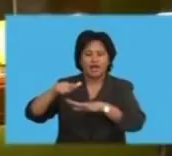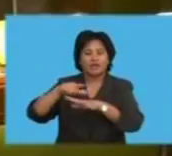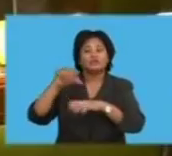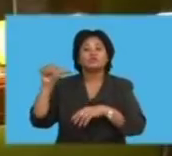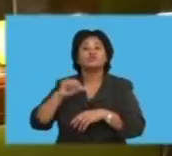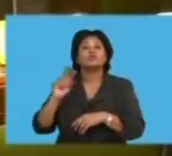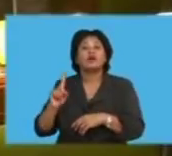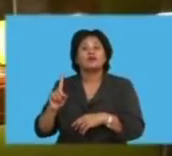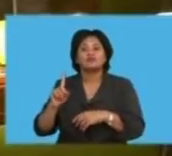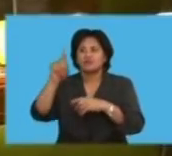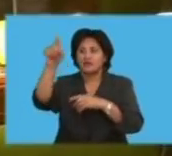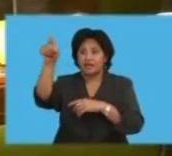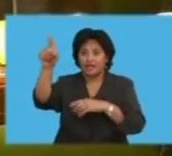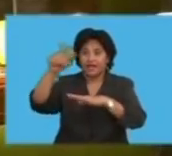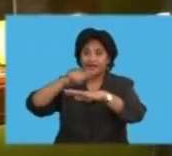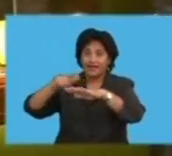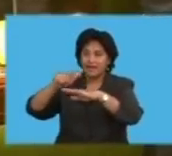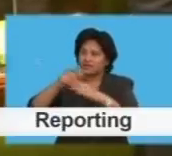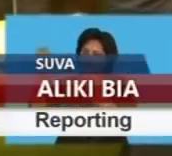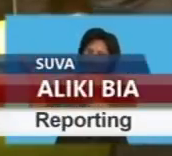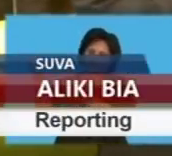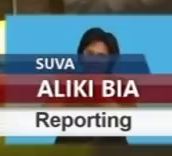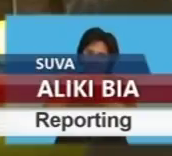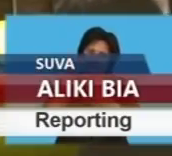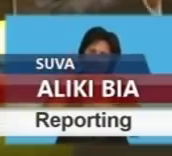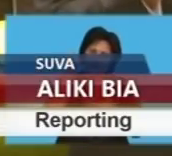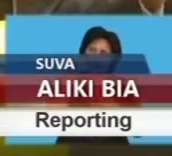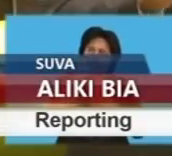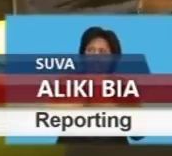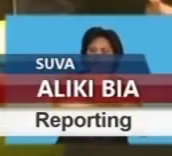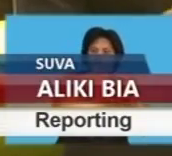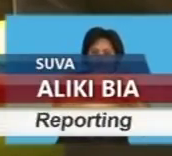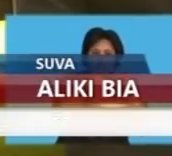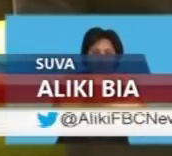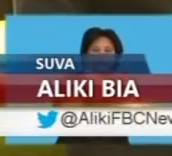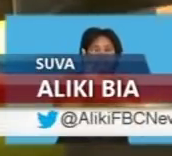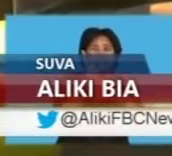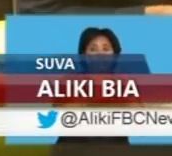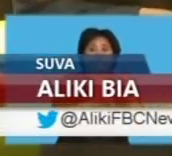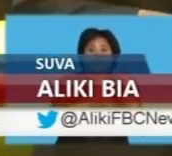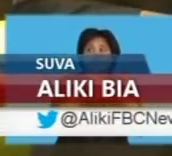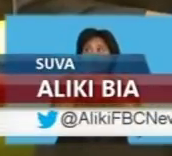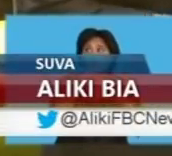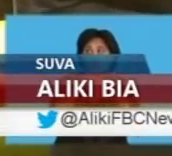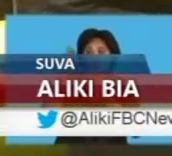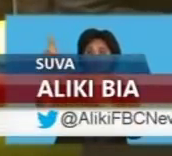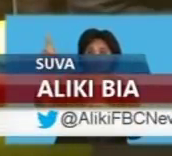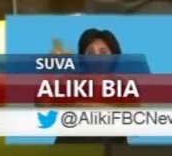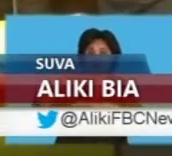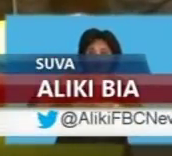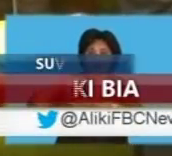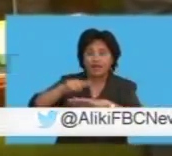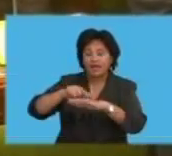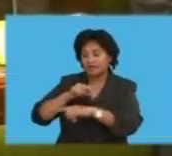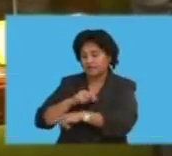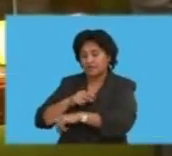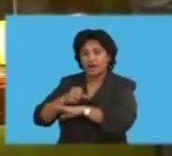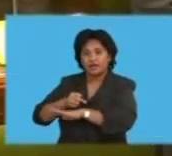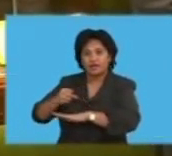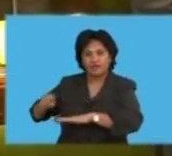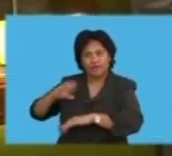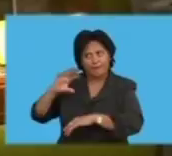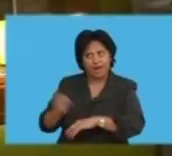story. While confirming that Ethauke land acquired by government or the state must be returned to